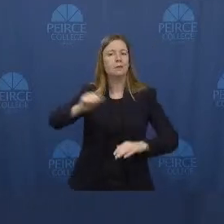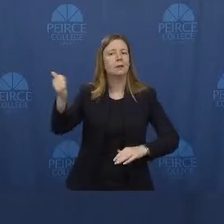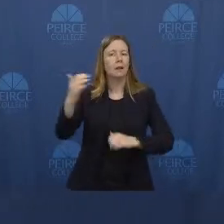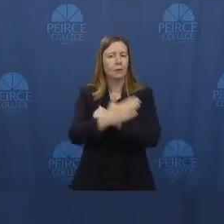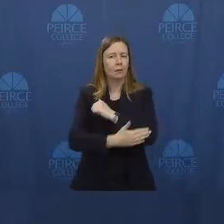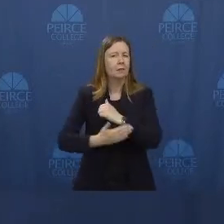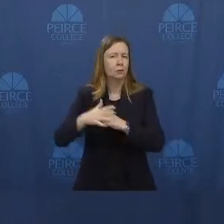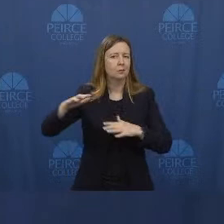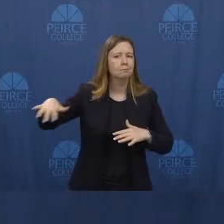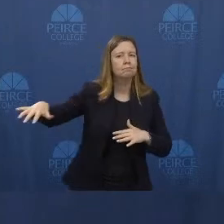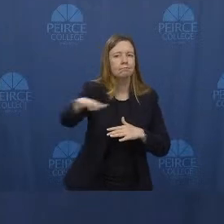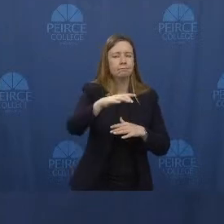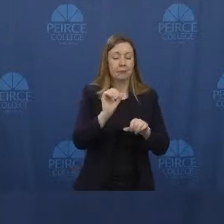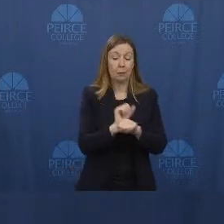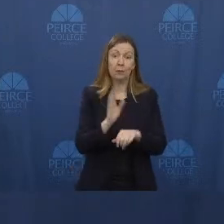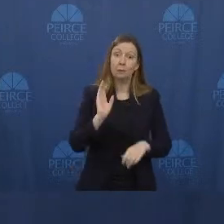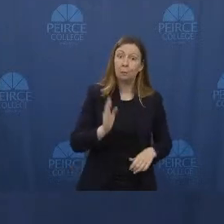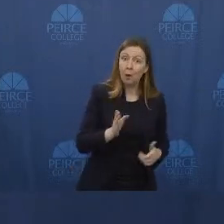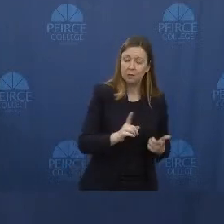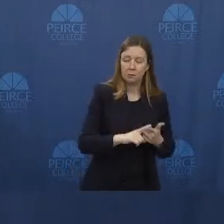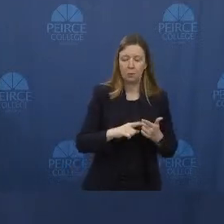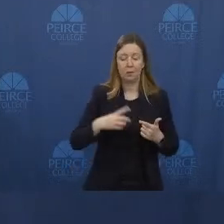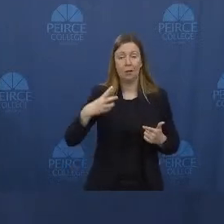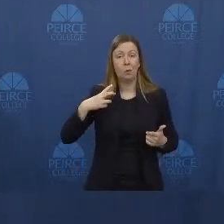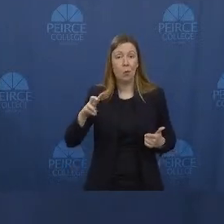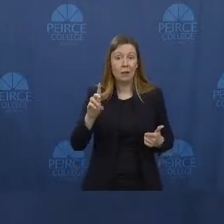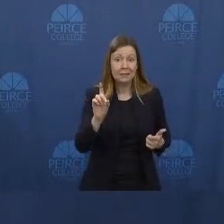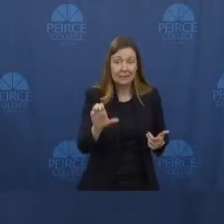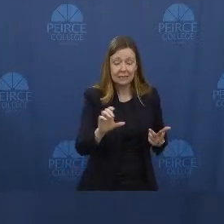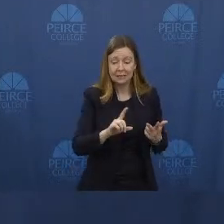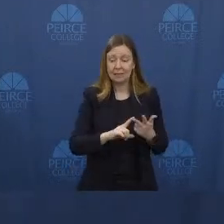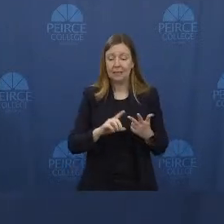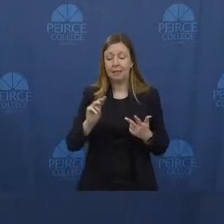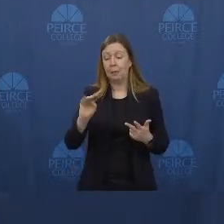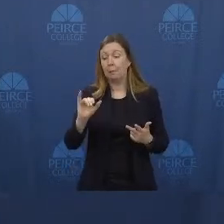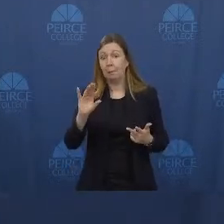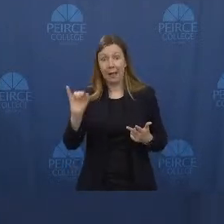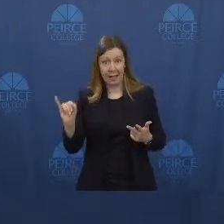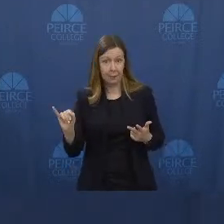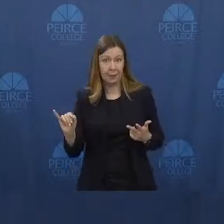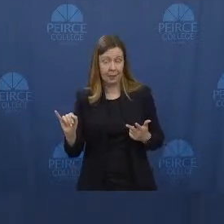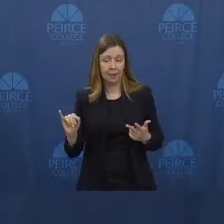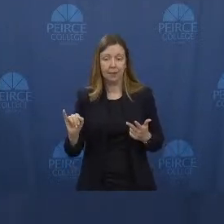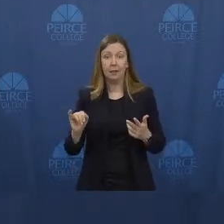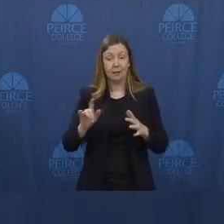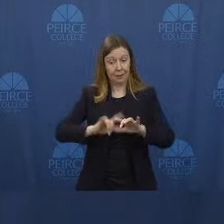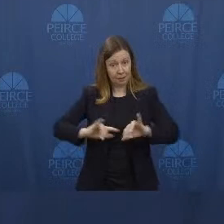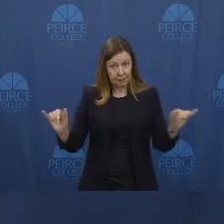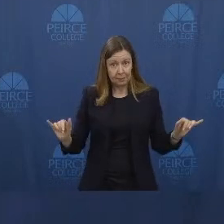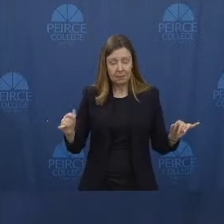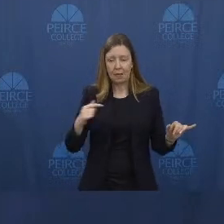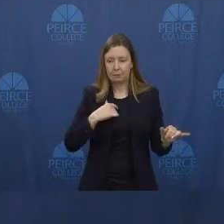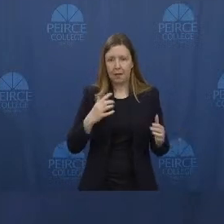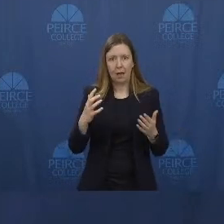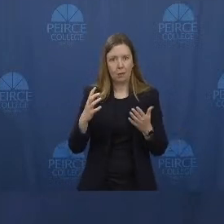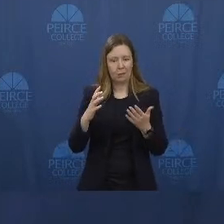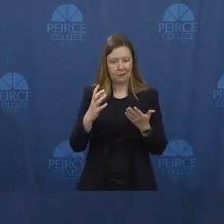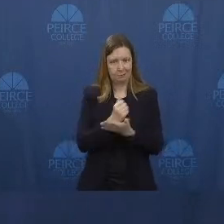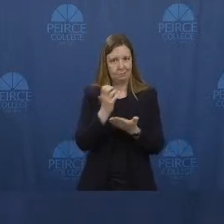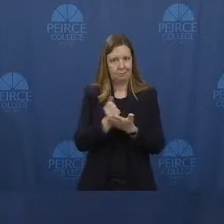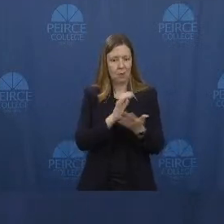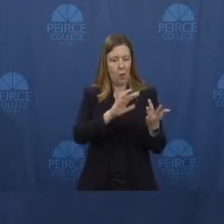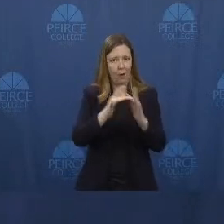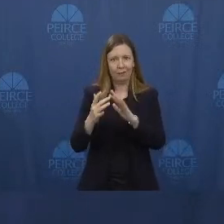worked in Baltimore, Washington, D.C., and Miami. And all the while, I was taking online